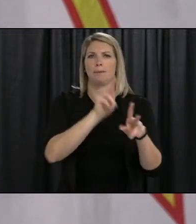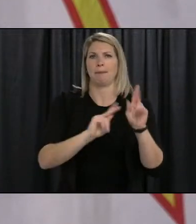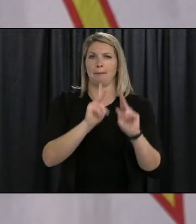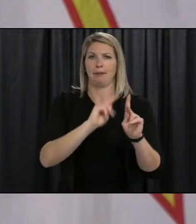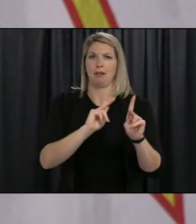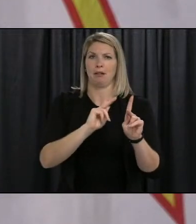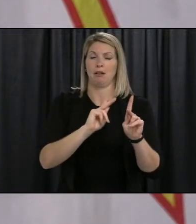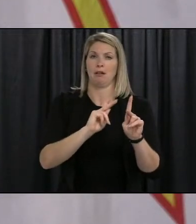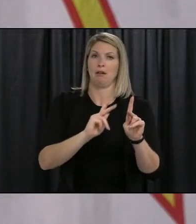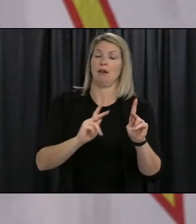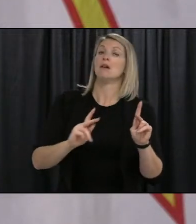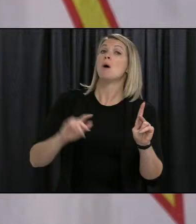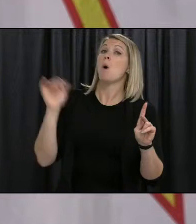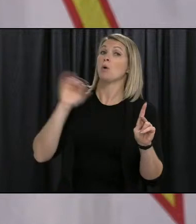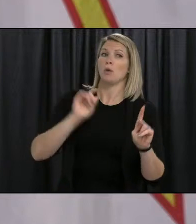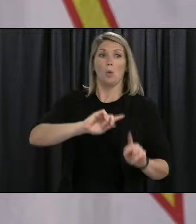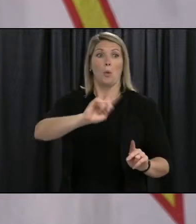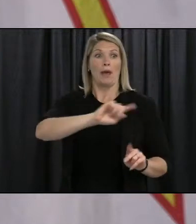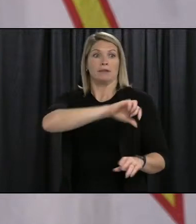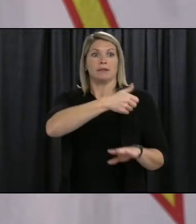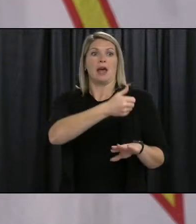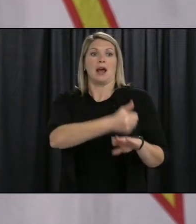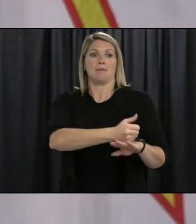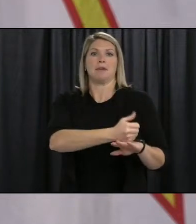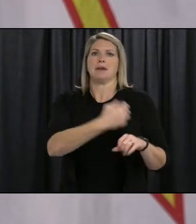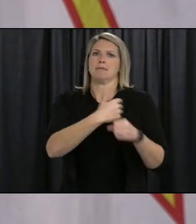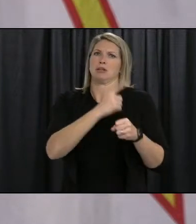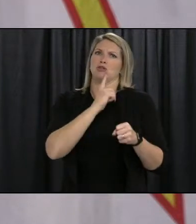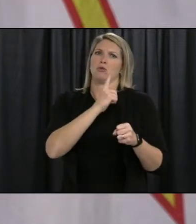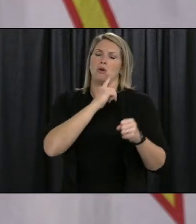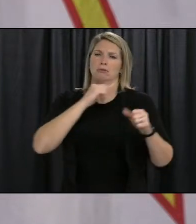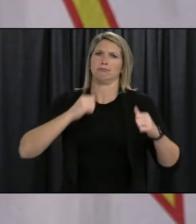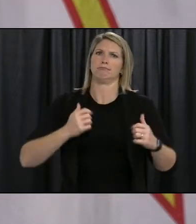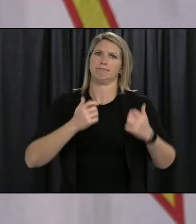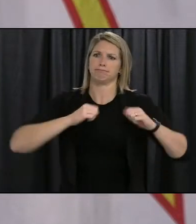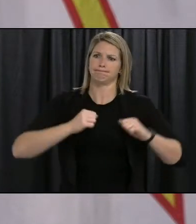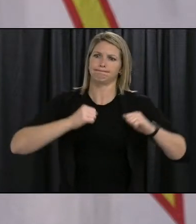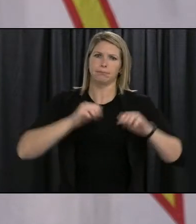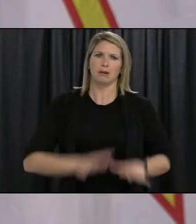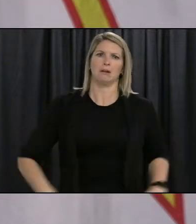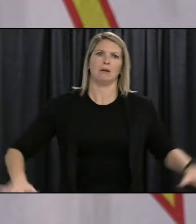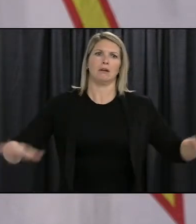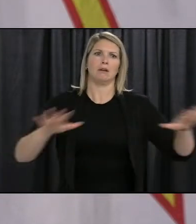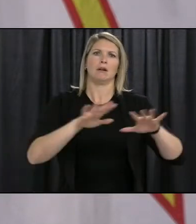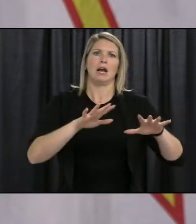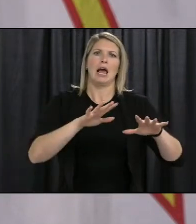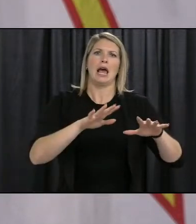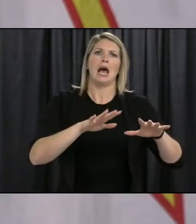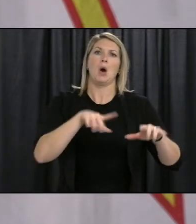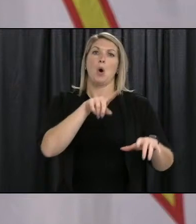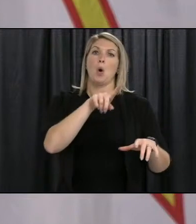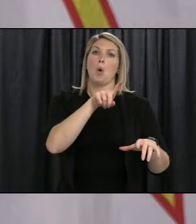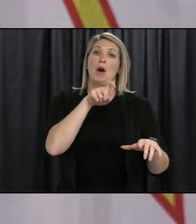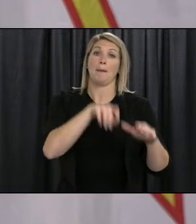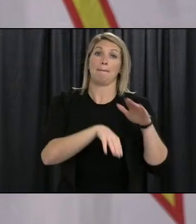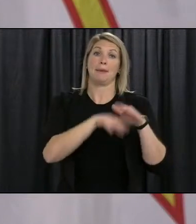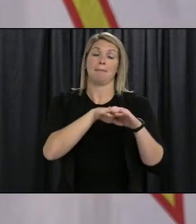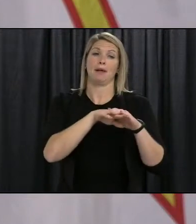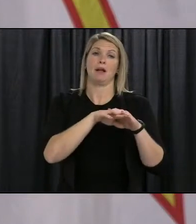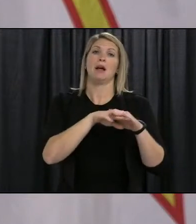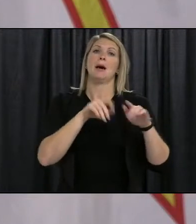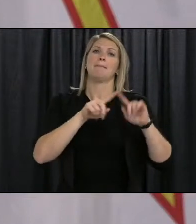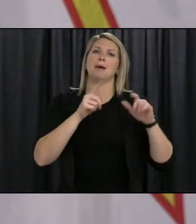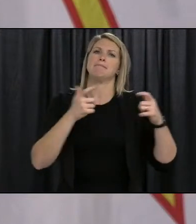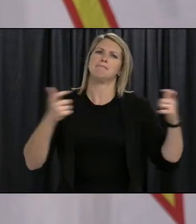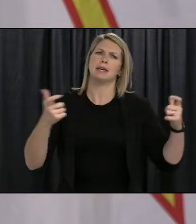spaces can accommodate attendees by allowing at least 6 feet of physical space around individual bubbles.